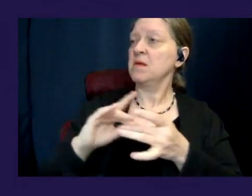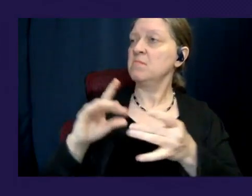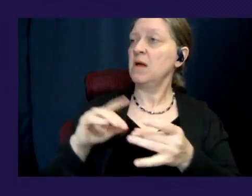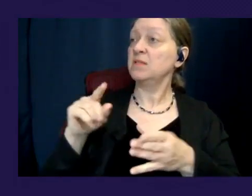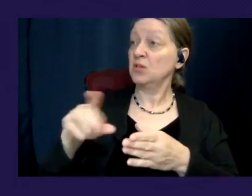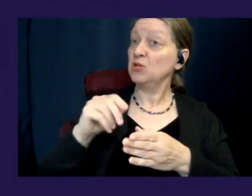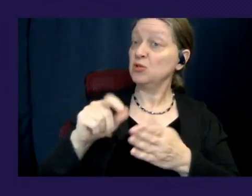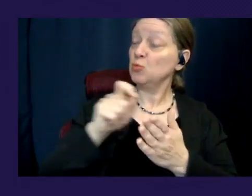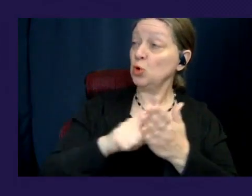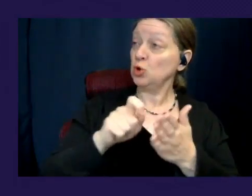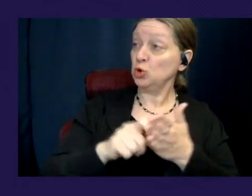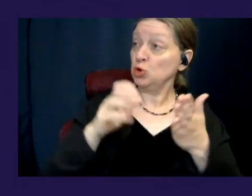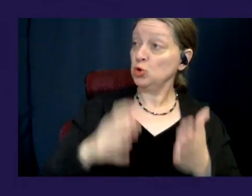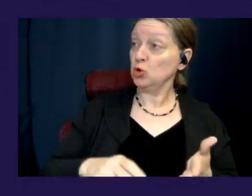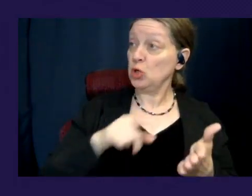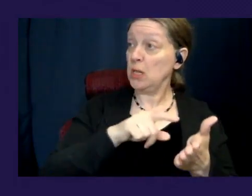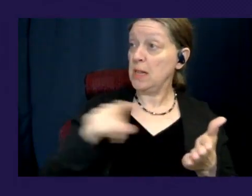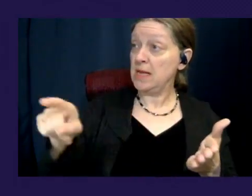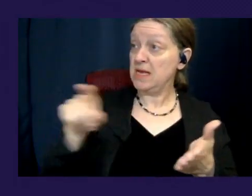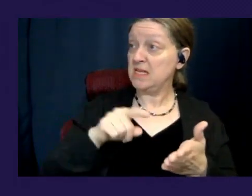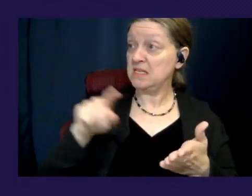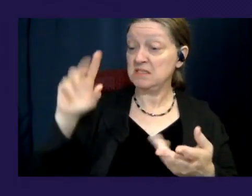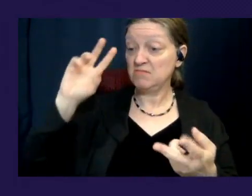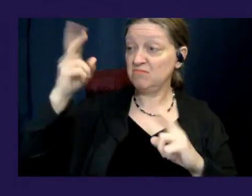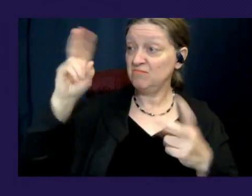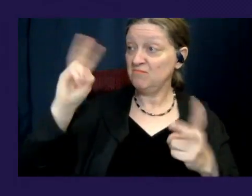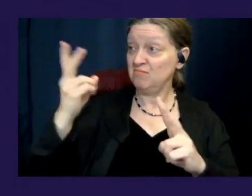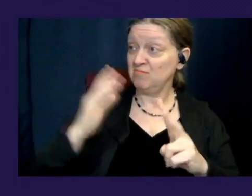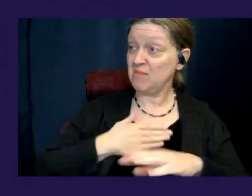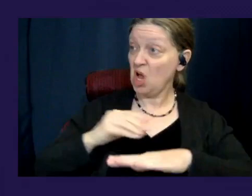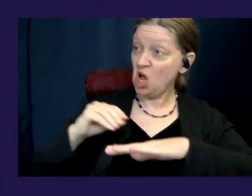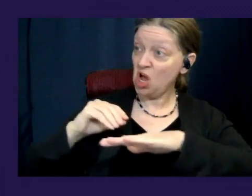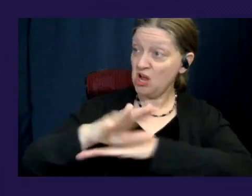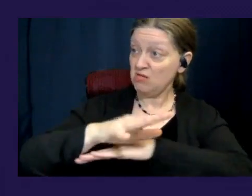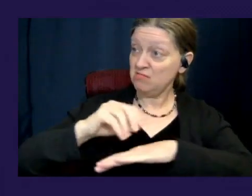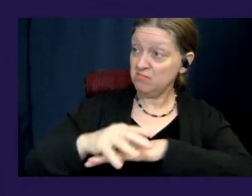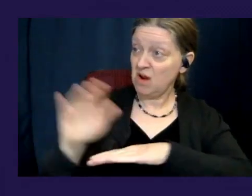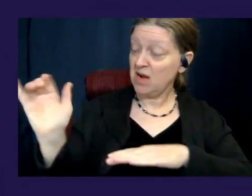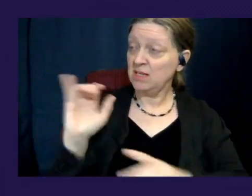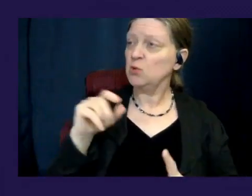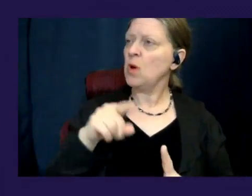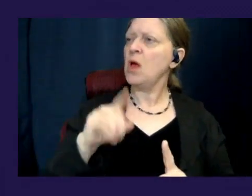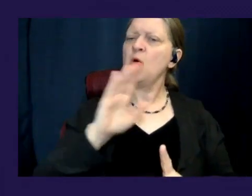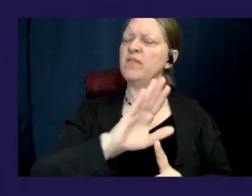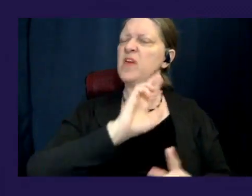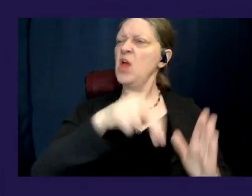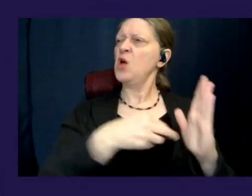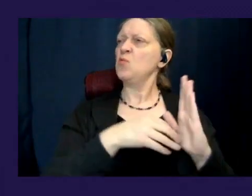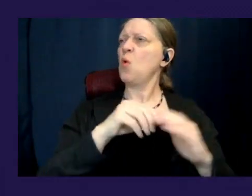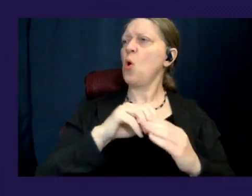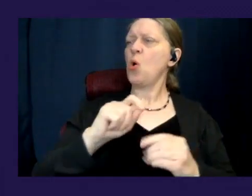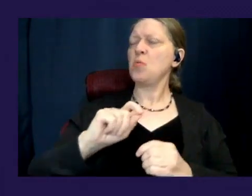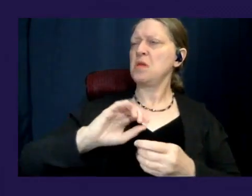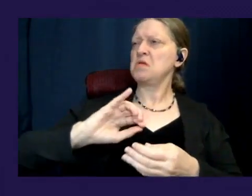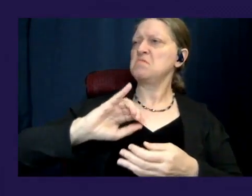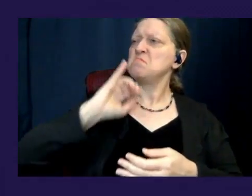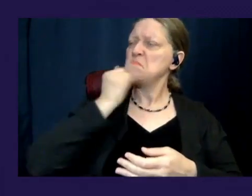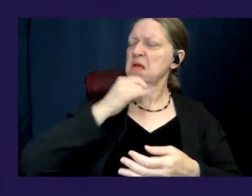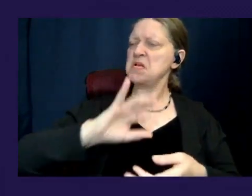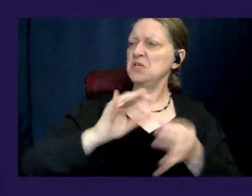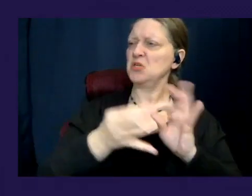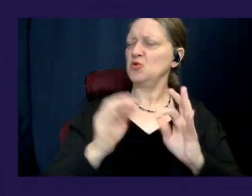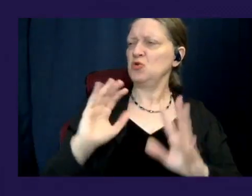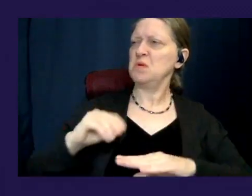do journalists play in interpreting health guidance? And are there other reasons that people might not trust based on not just health information, but